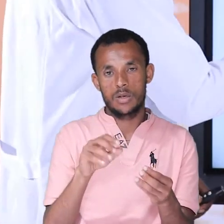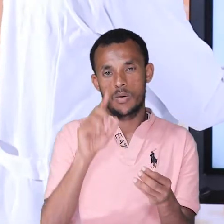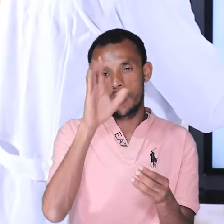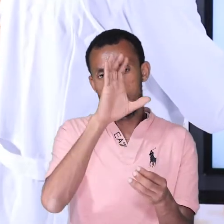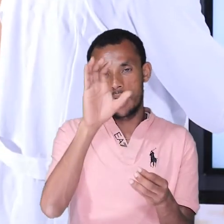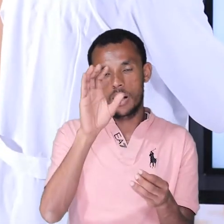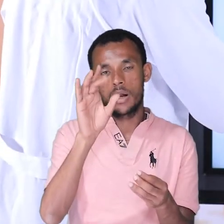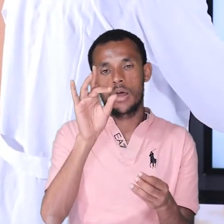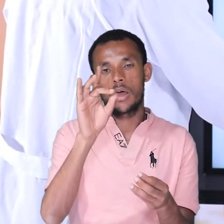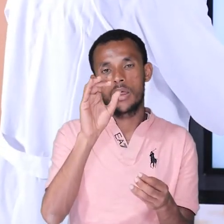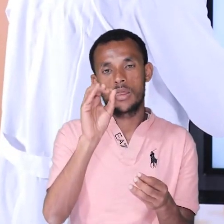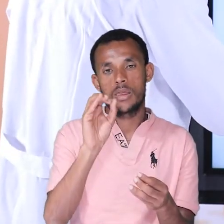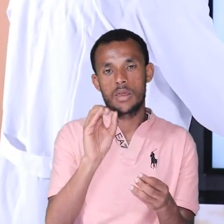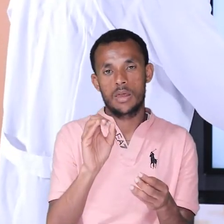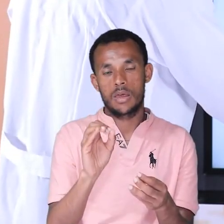180 degree mean